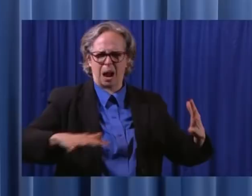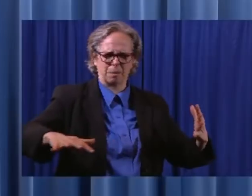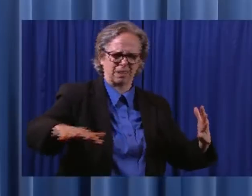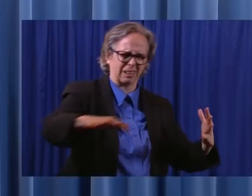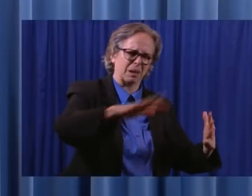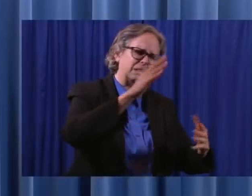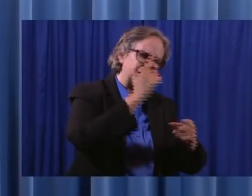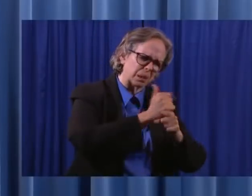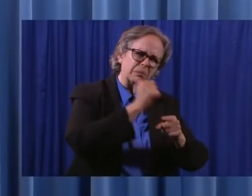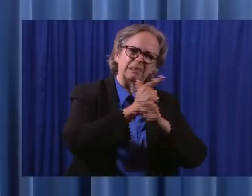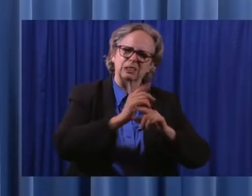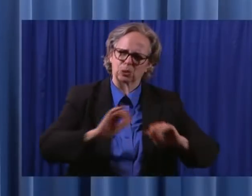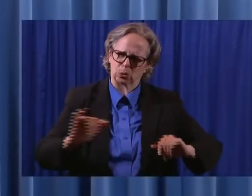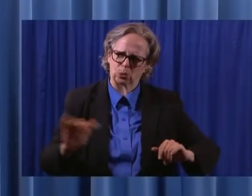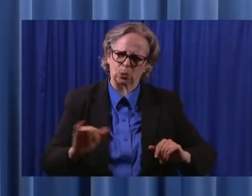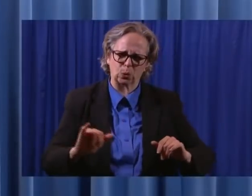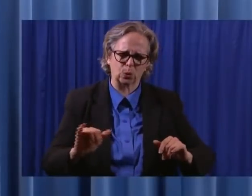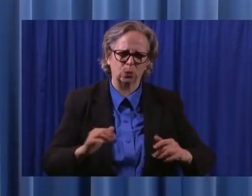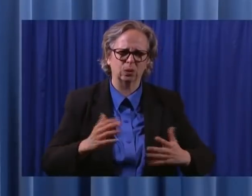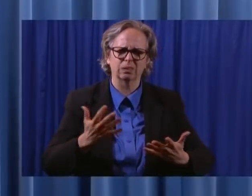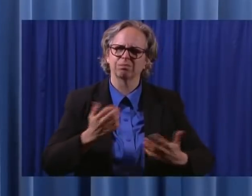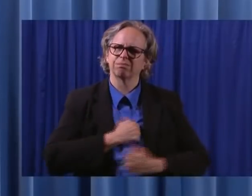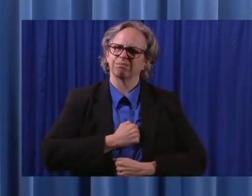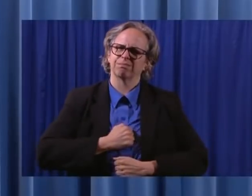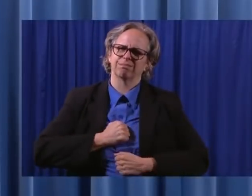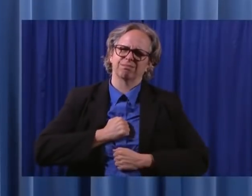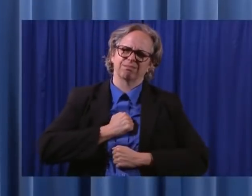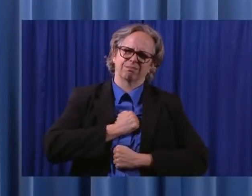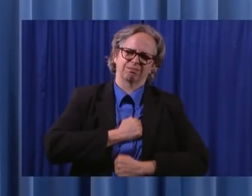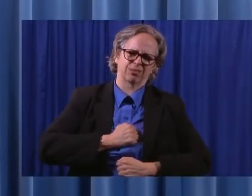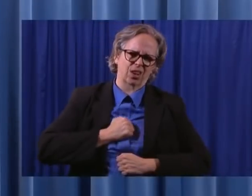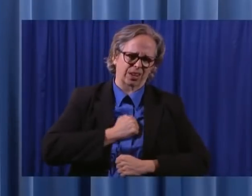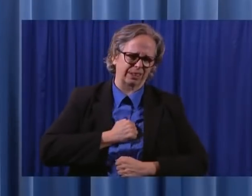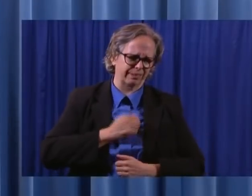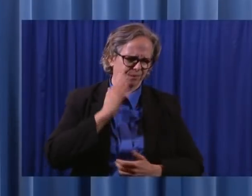Drew, Milo, and McKinley.